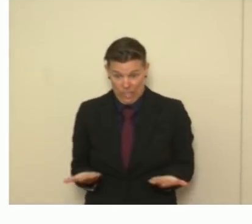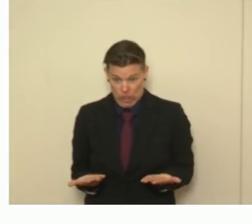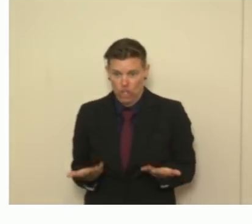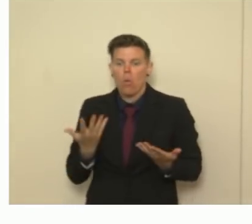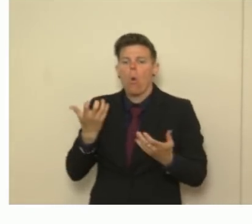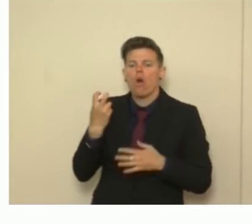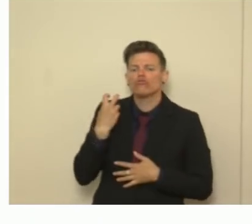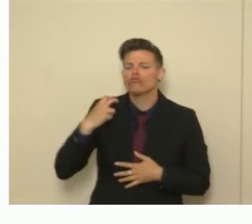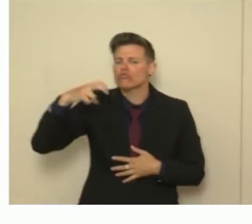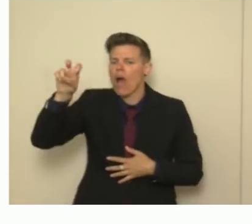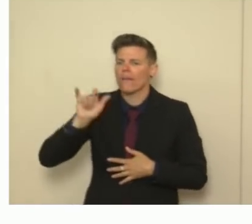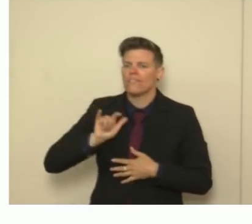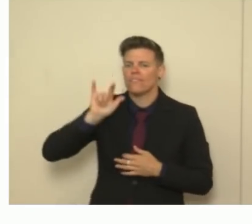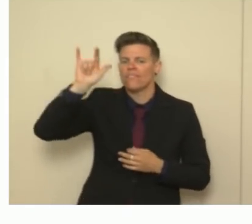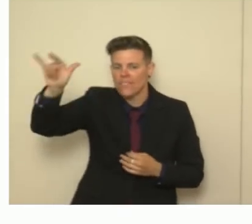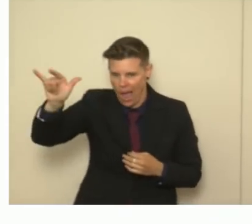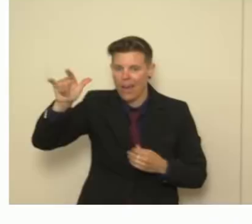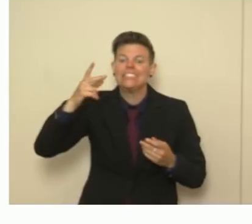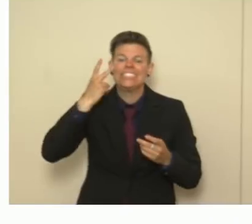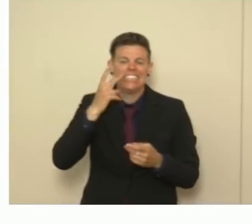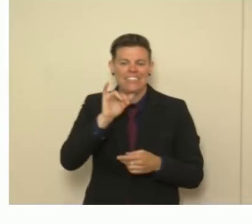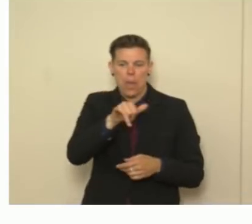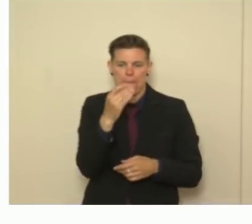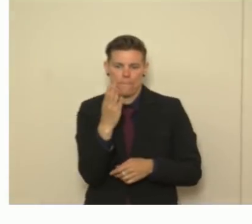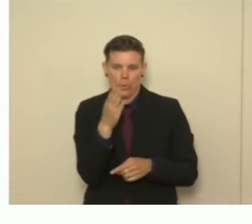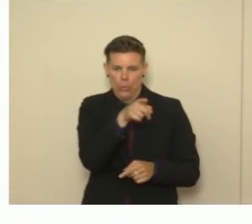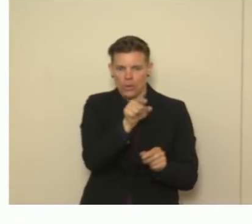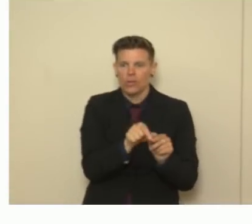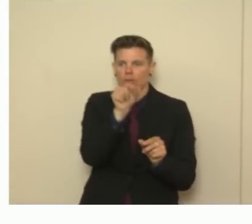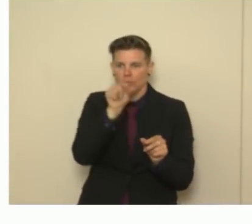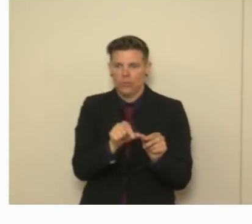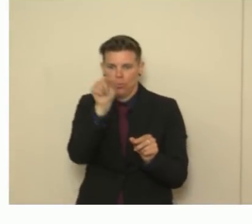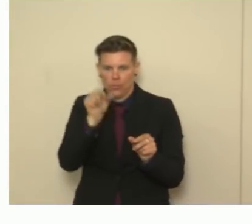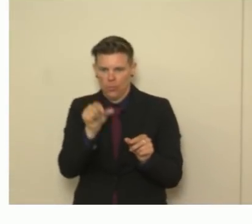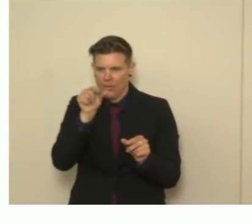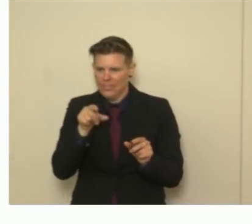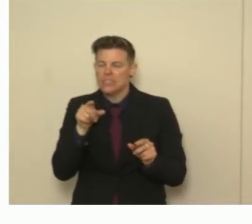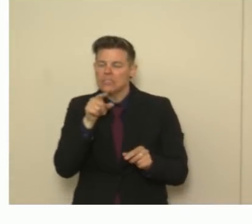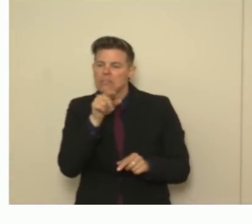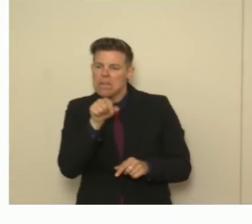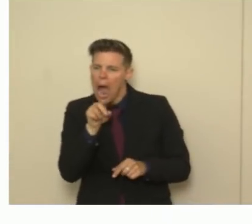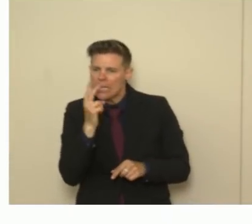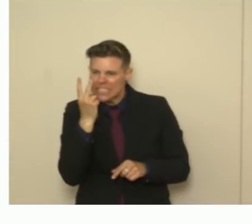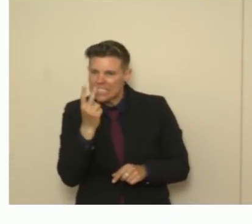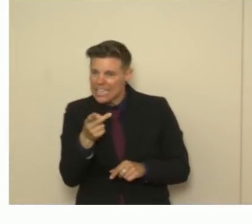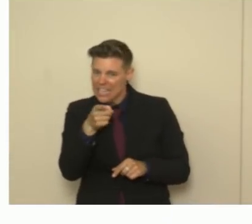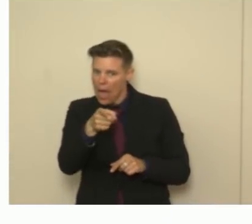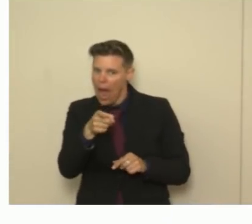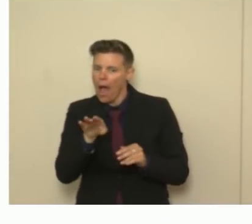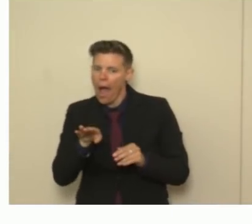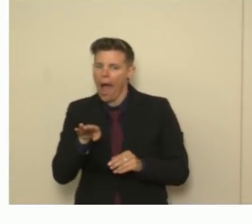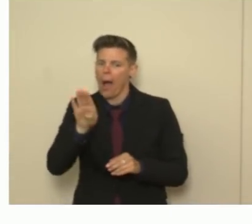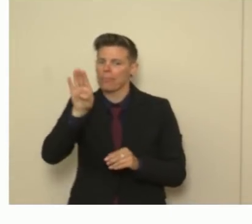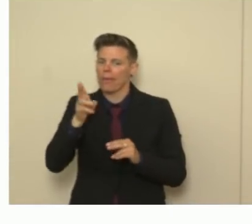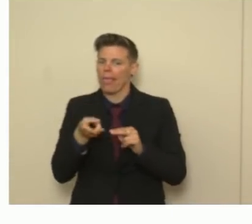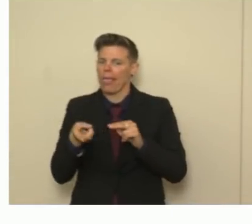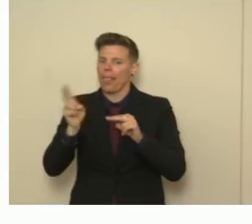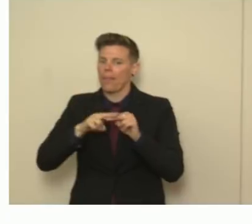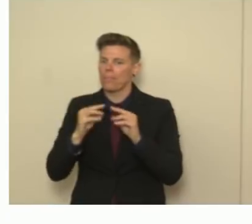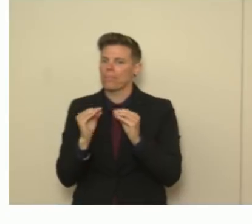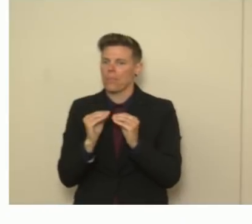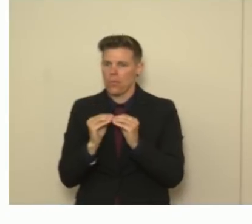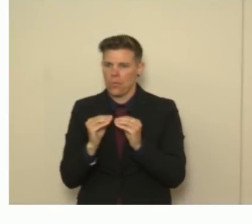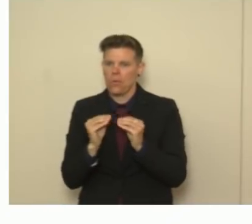blue line in case squinting doesn't work. We're really seeing a significant upward trend as well, where 9 to